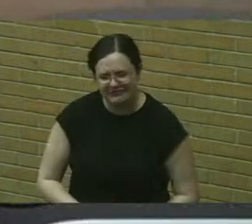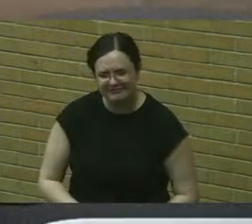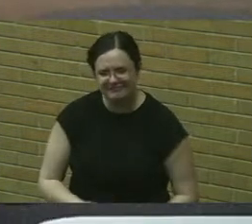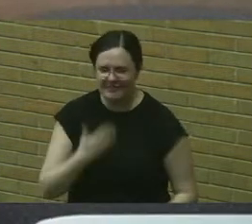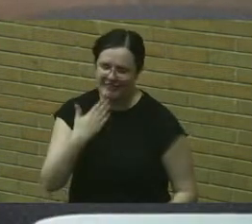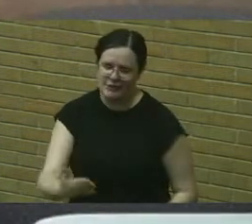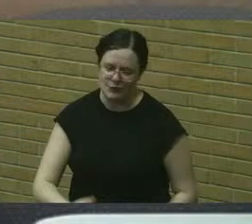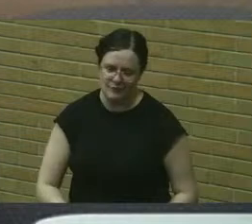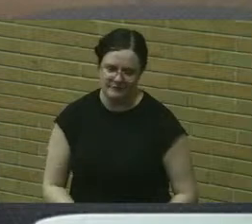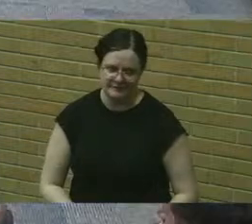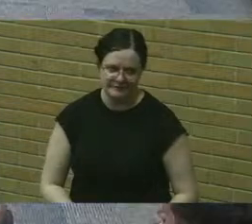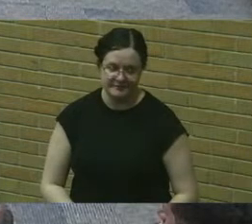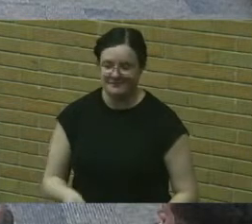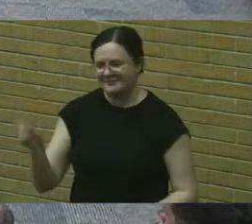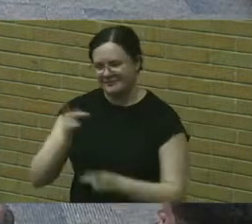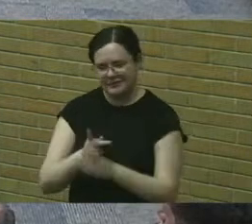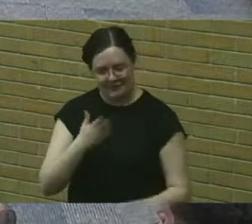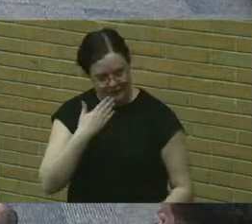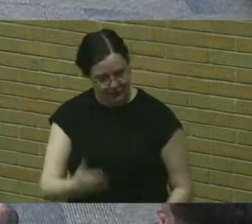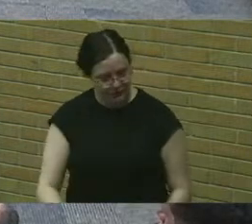you. Thank you.